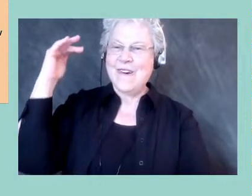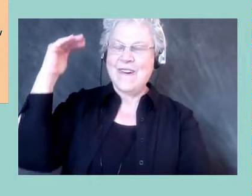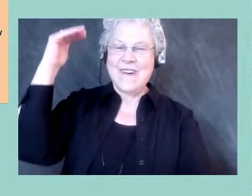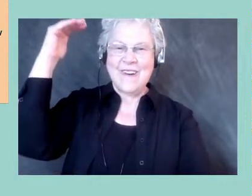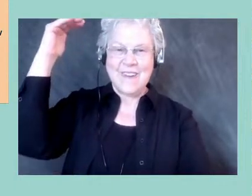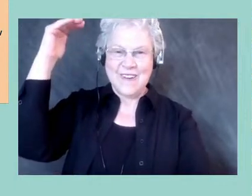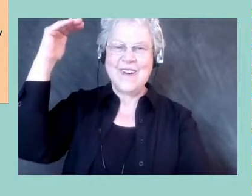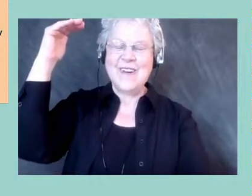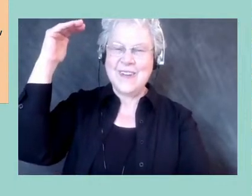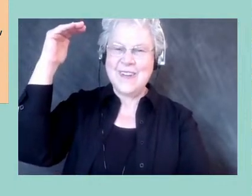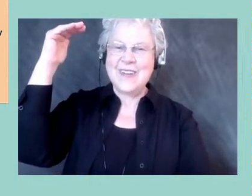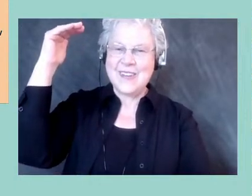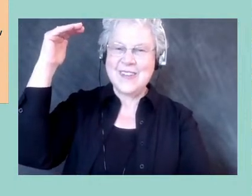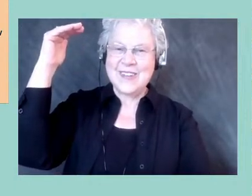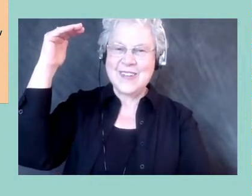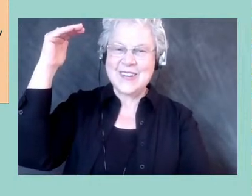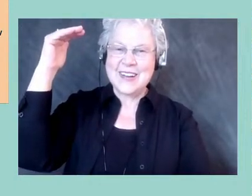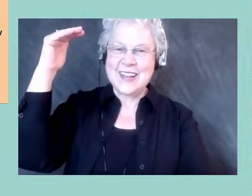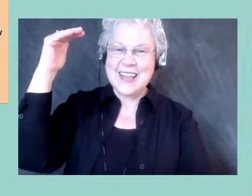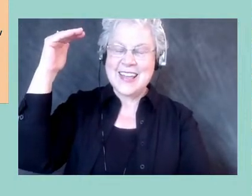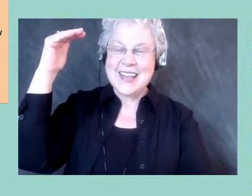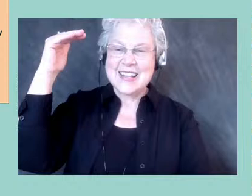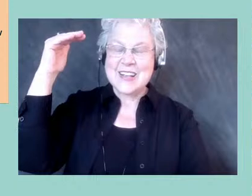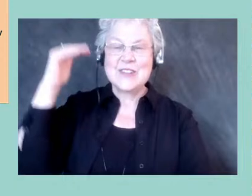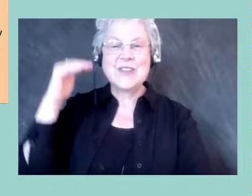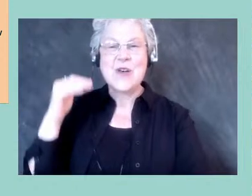gone now.